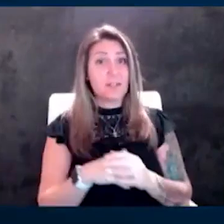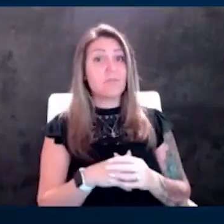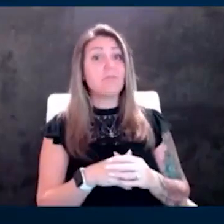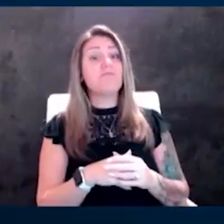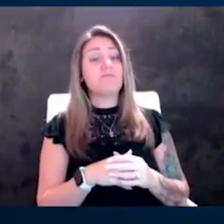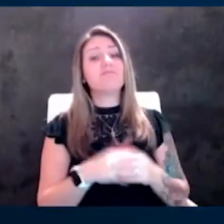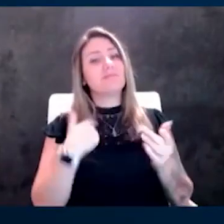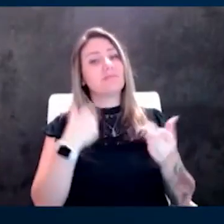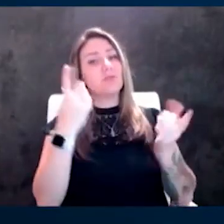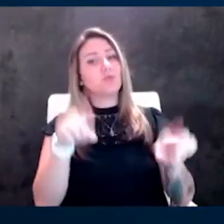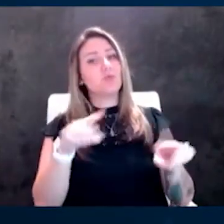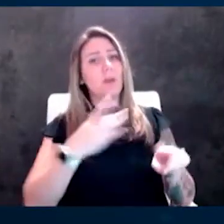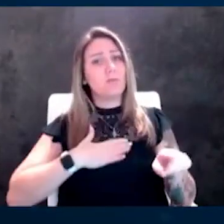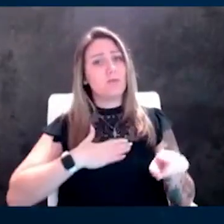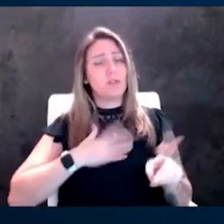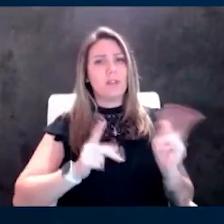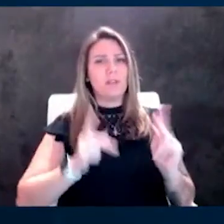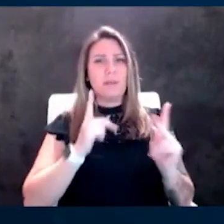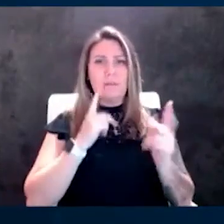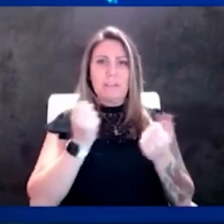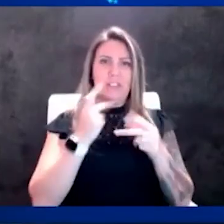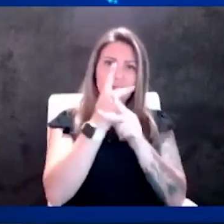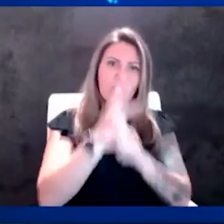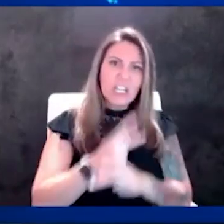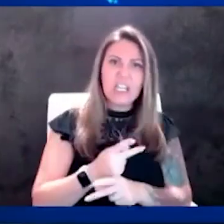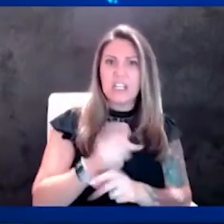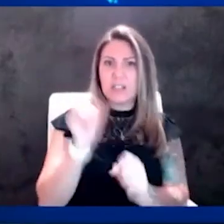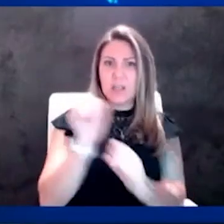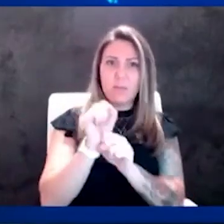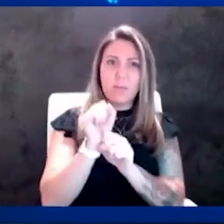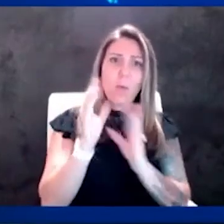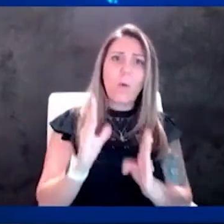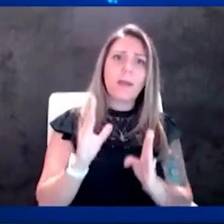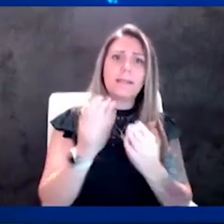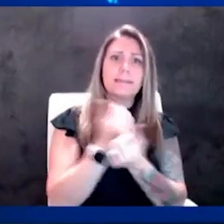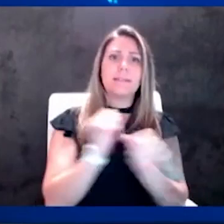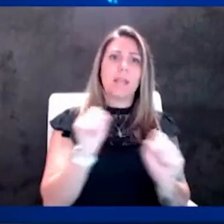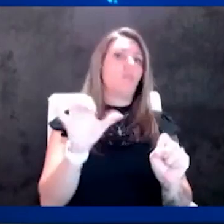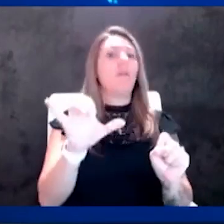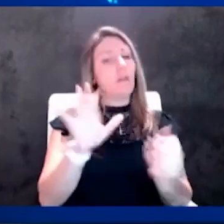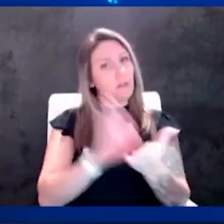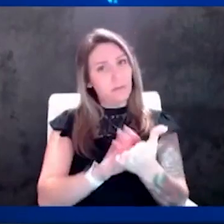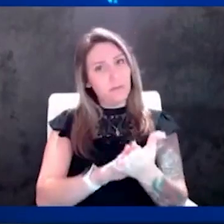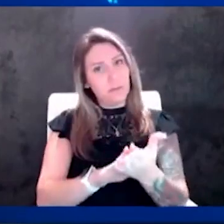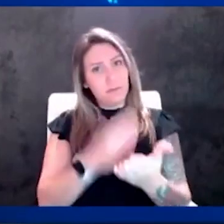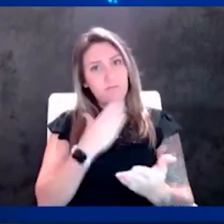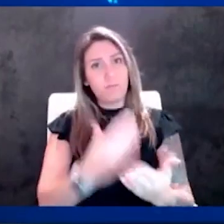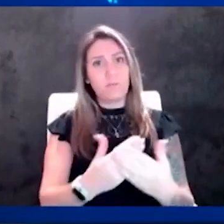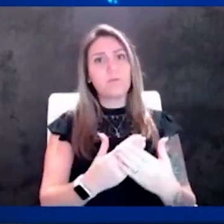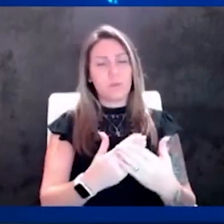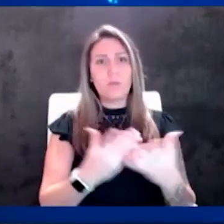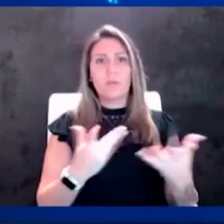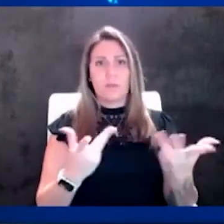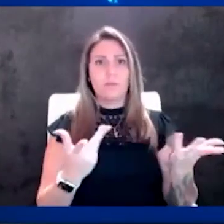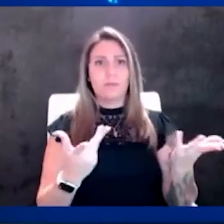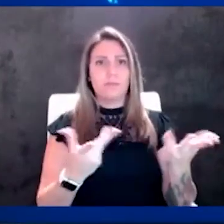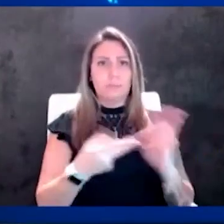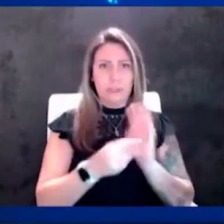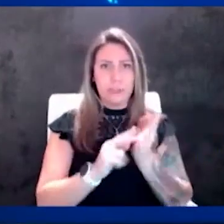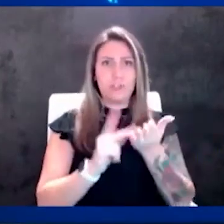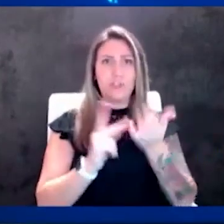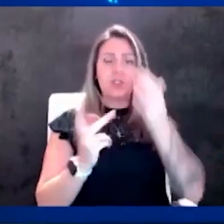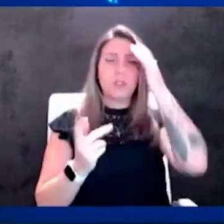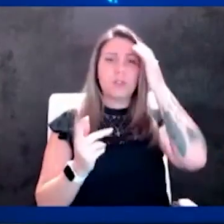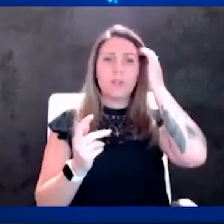appreciate somebody trying to figure out whether or not their employees are safe. Yeah. I think that's a well-intentioned deal. But I would